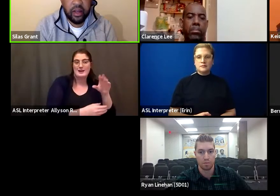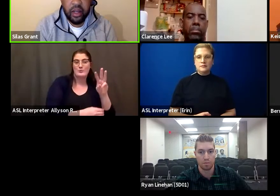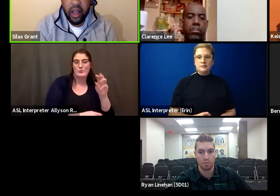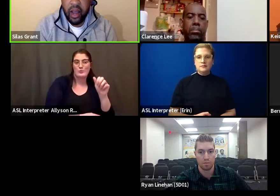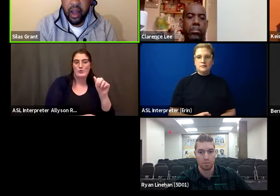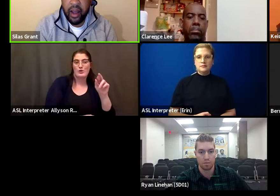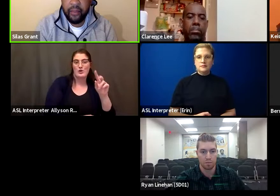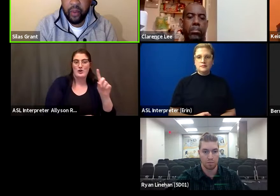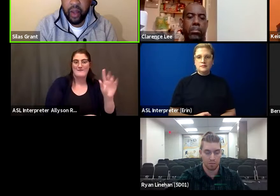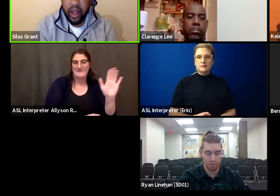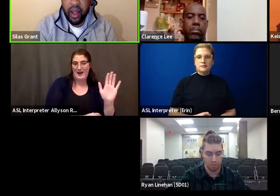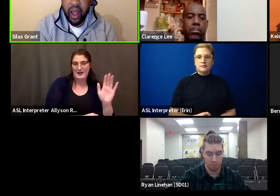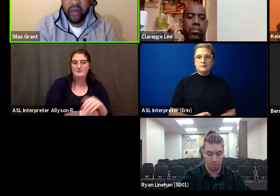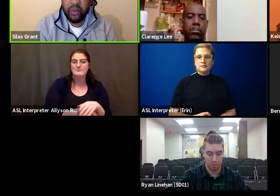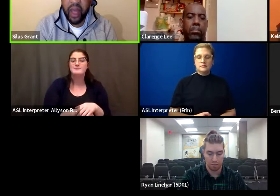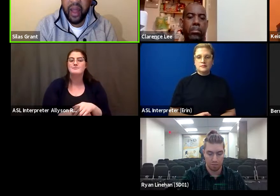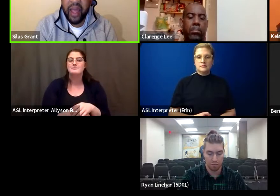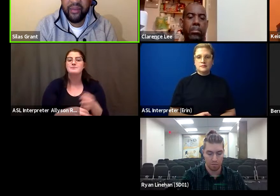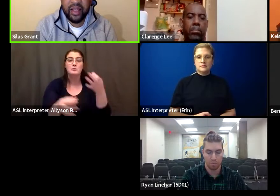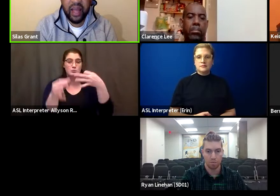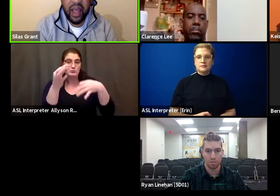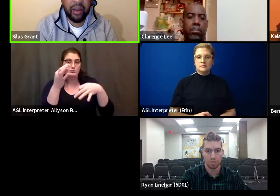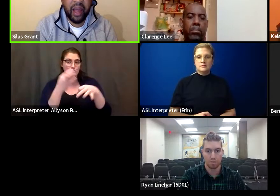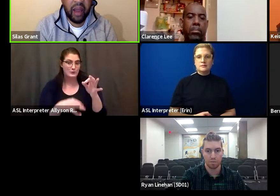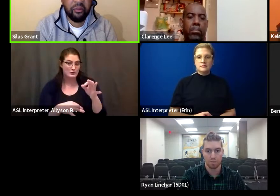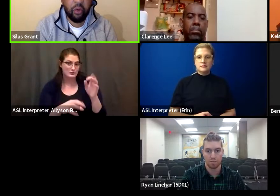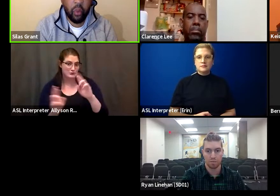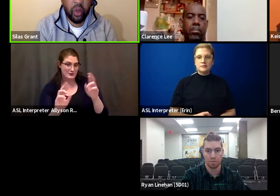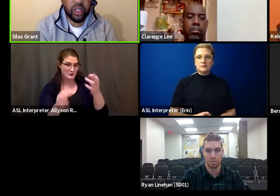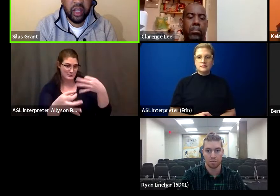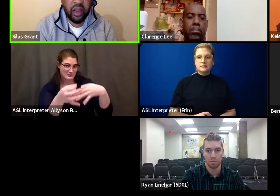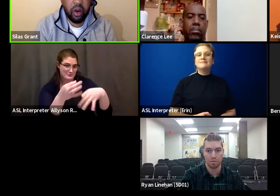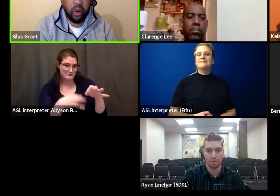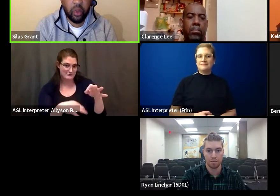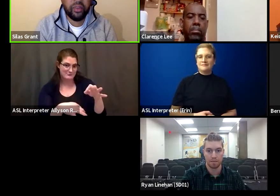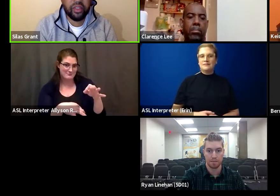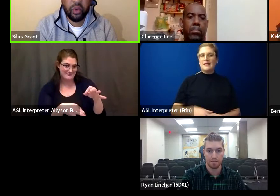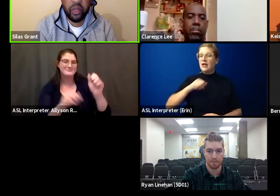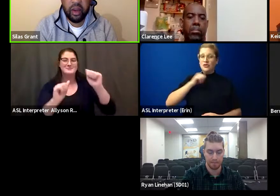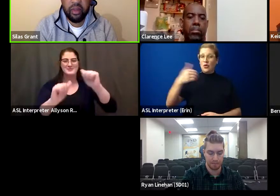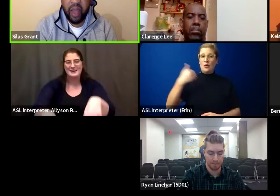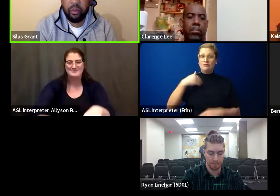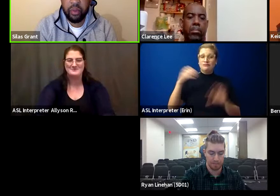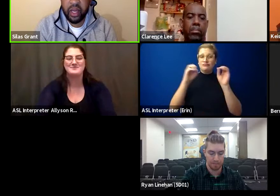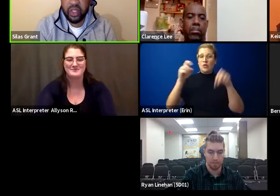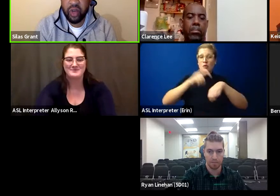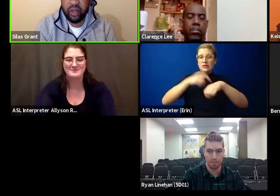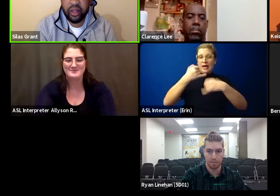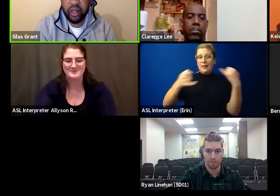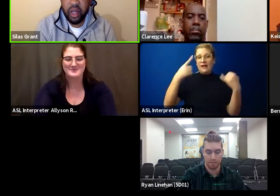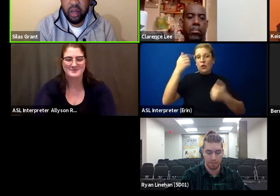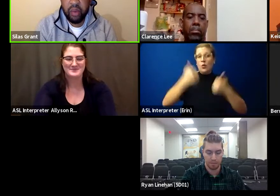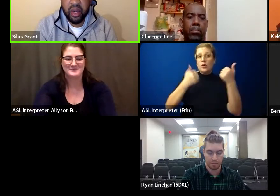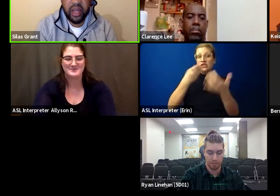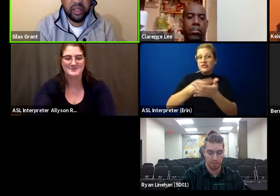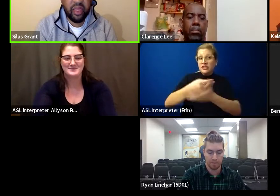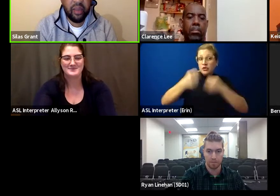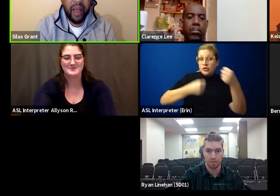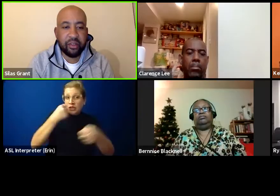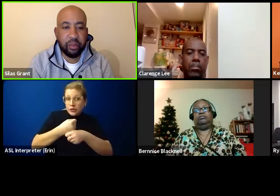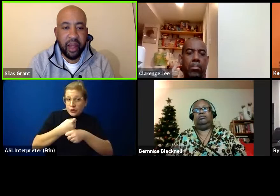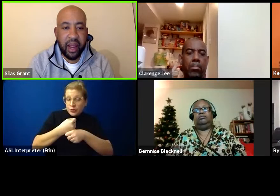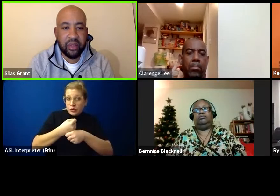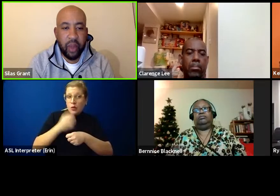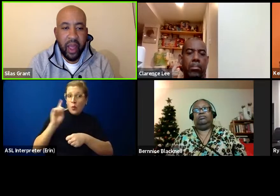area. I do not have a timeline for which fiscal year that will be constructed, but it is